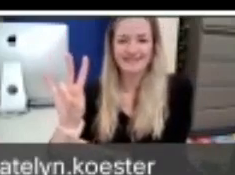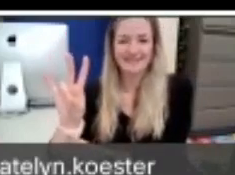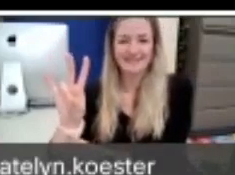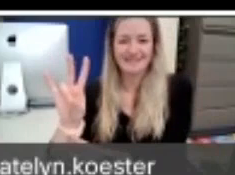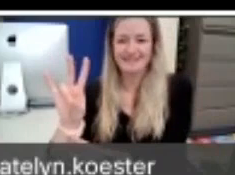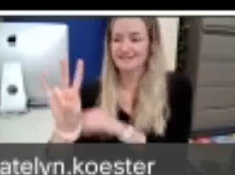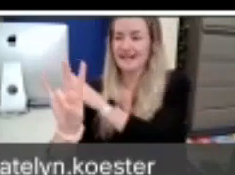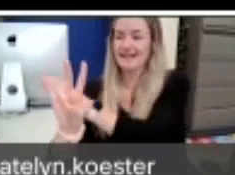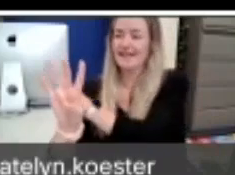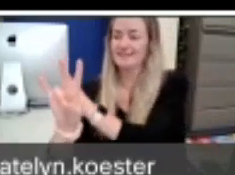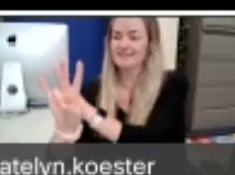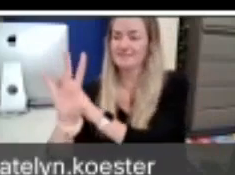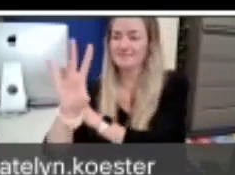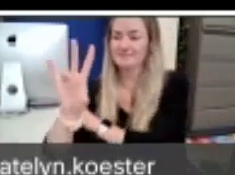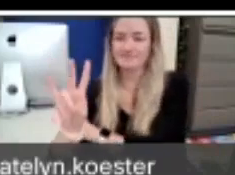7,